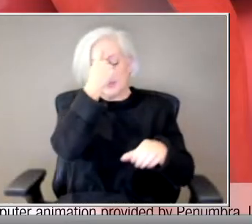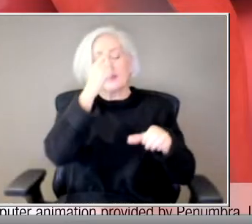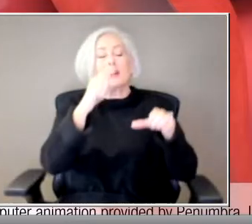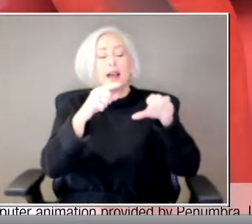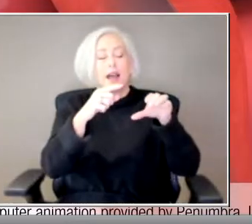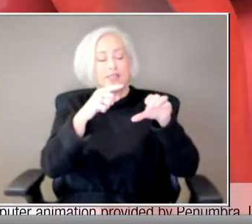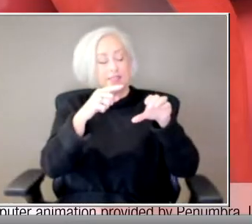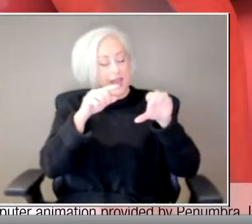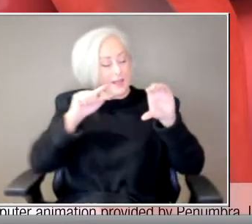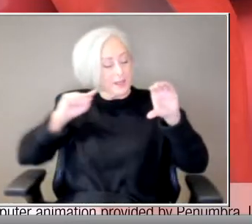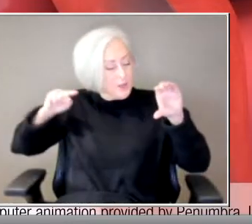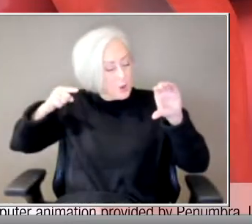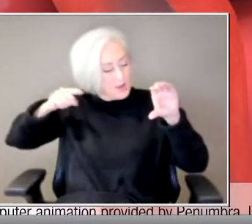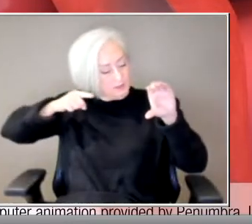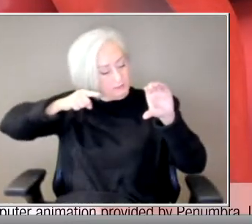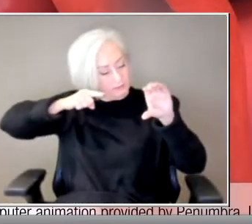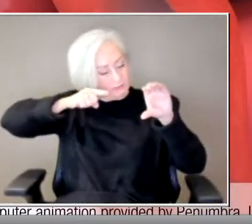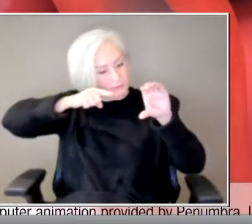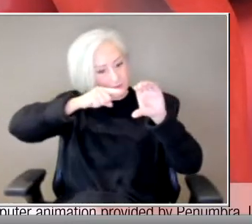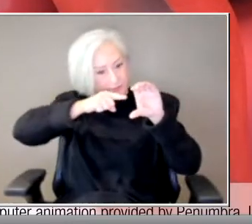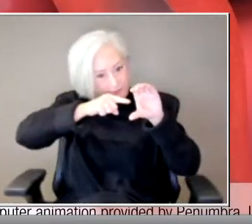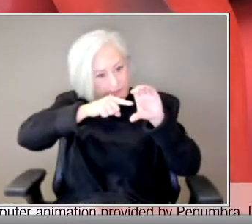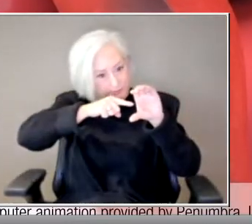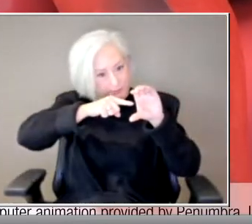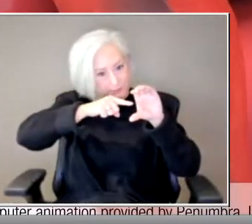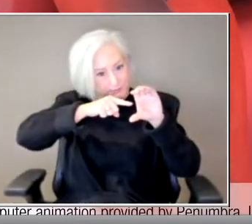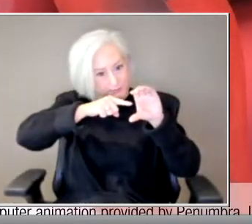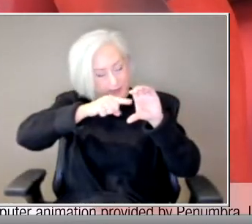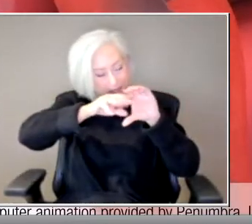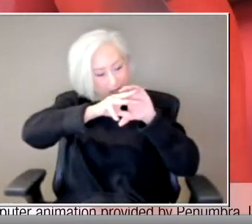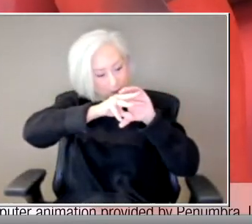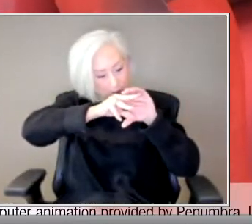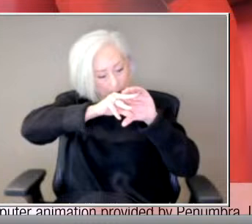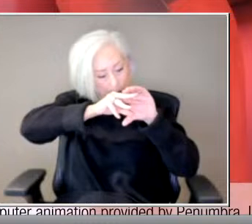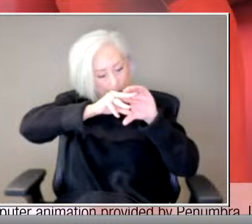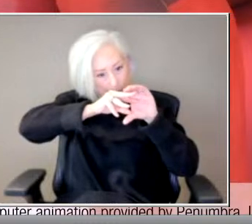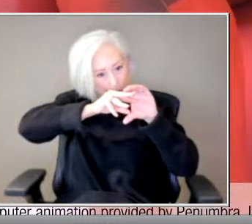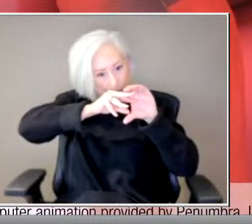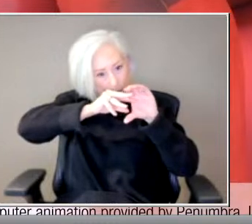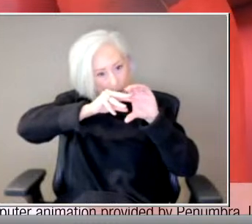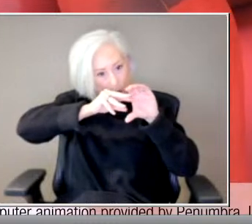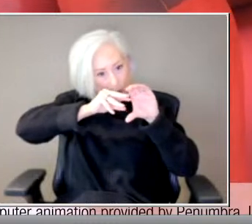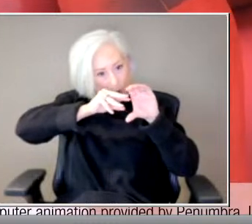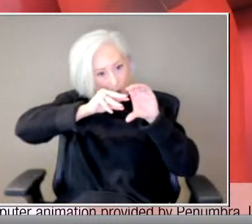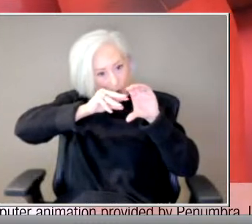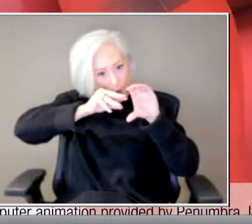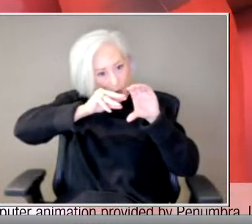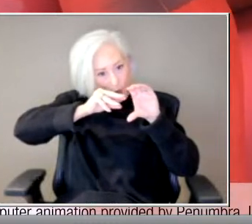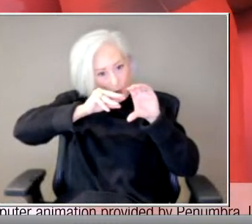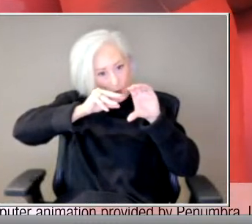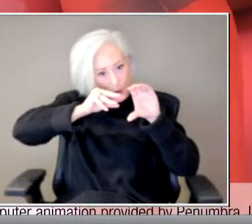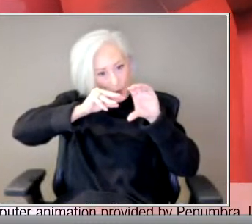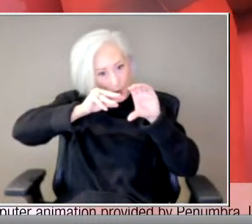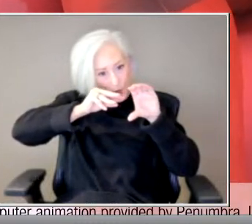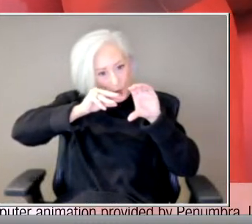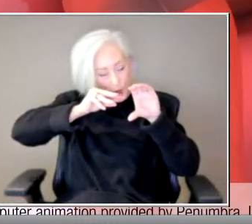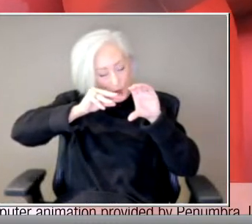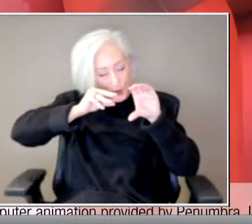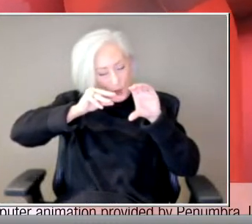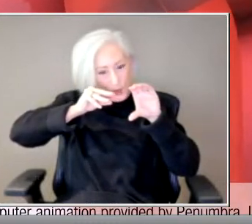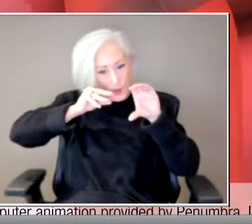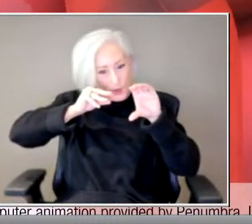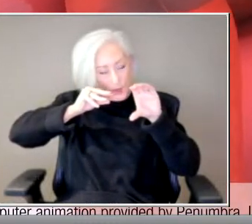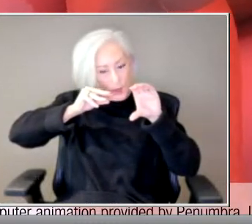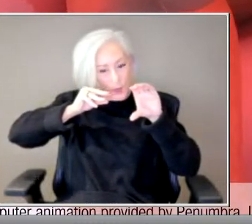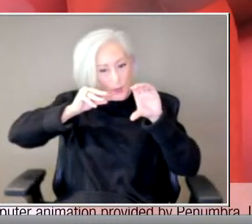is the one that we did for Richard, and we literally put it up to the face of the clot and apply aspiration or suction and